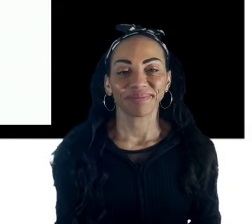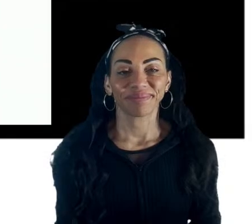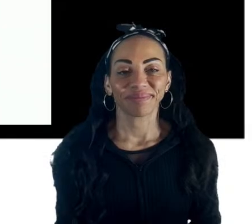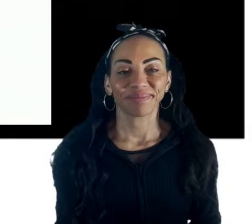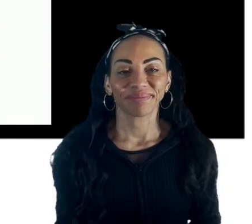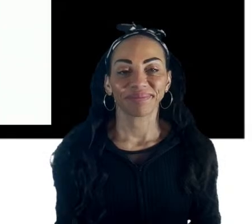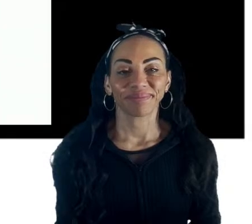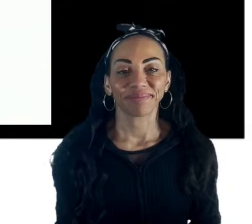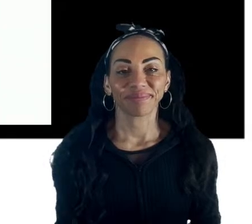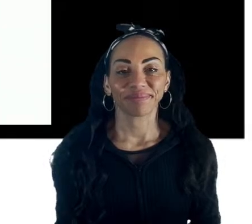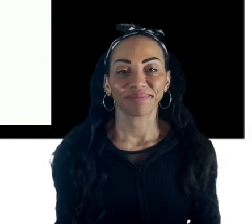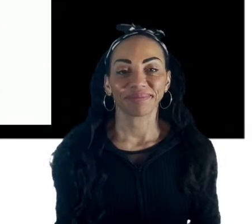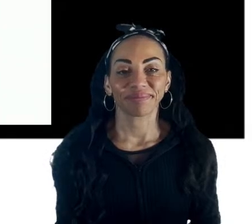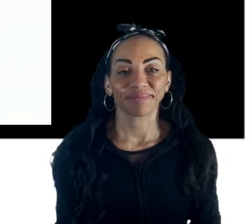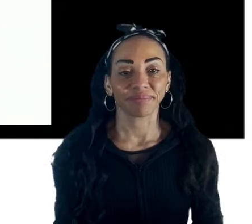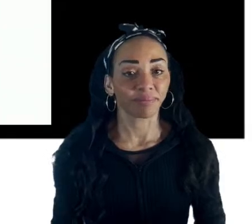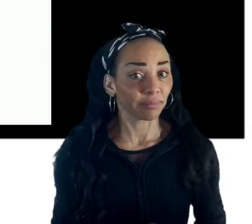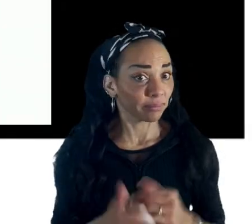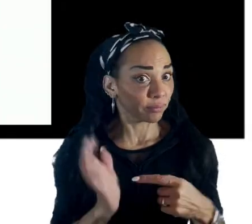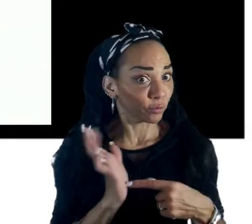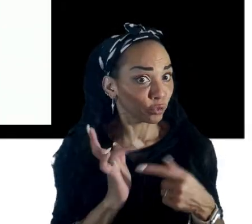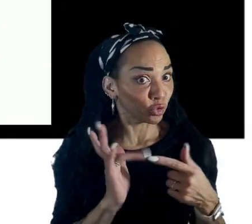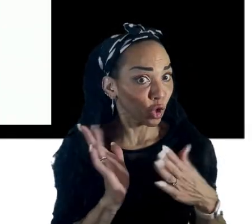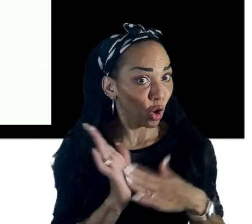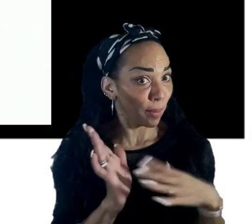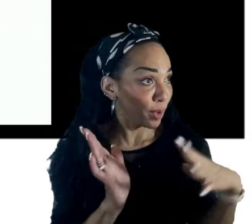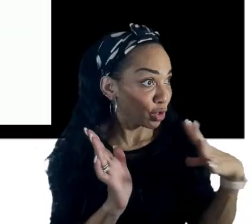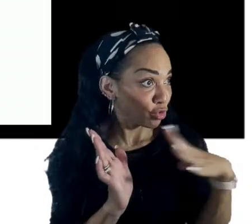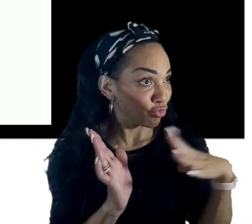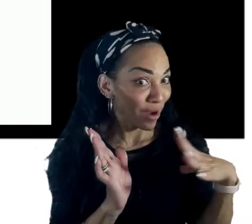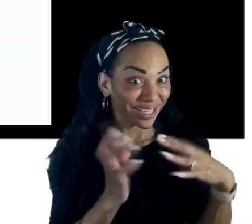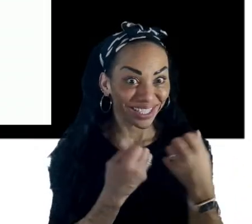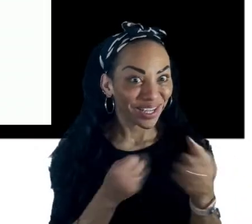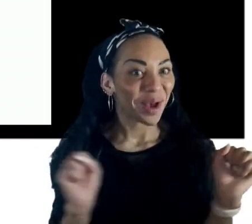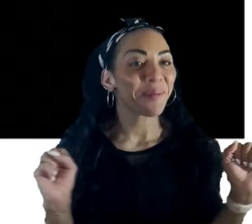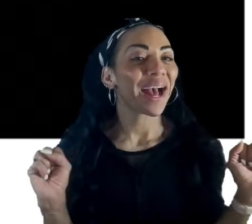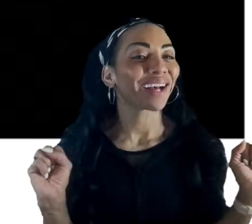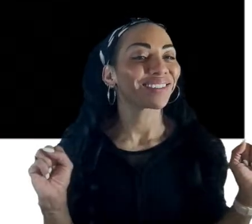Tom, are you ready to come out?